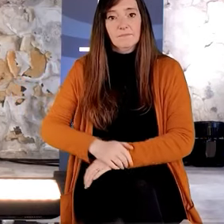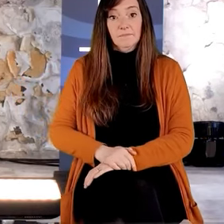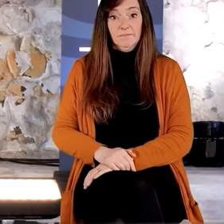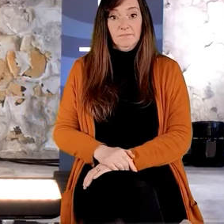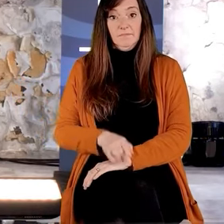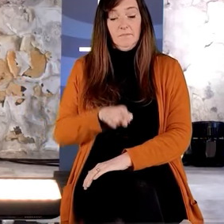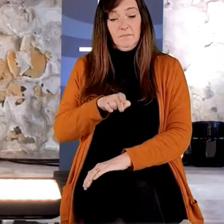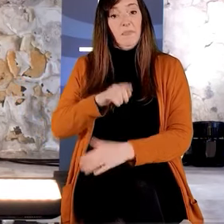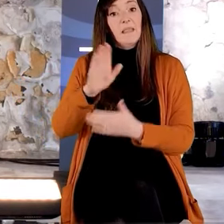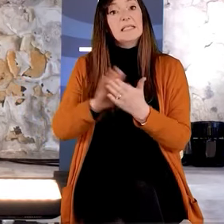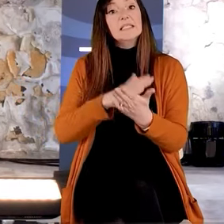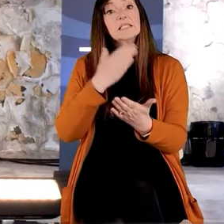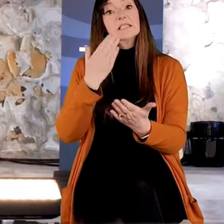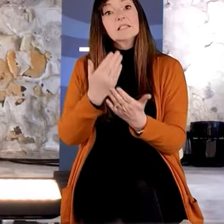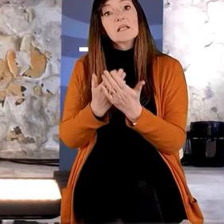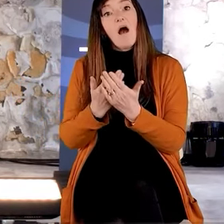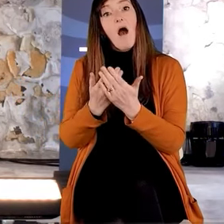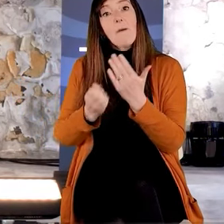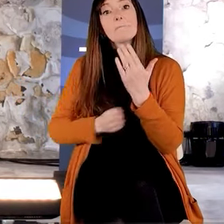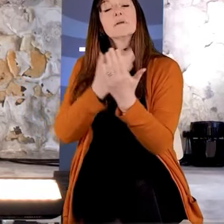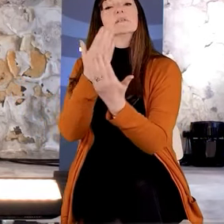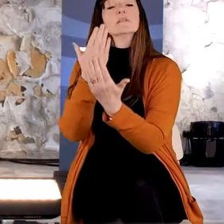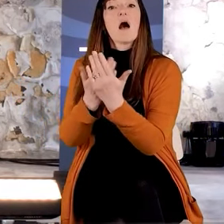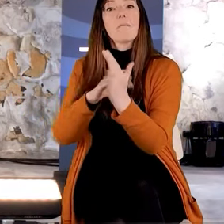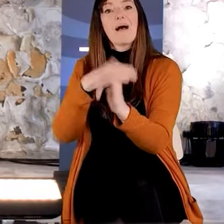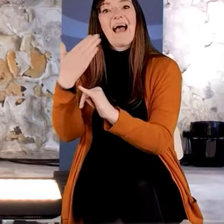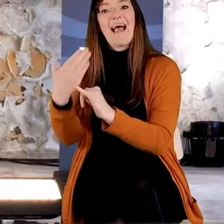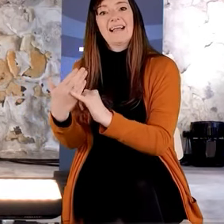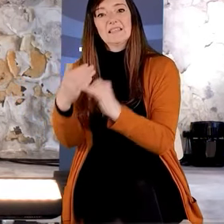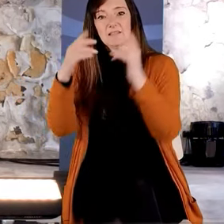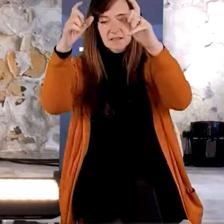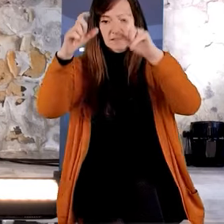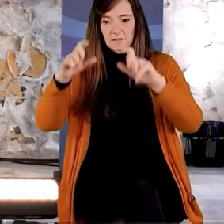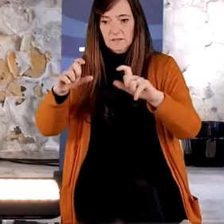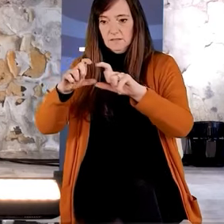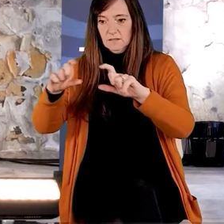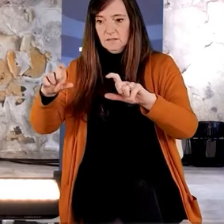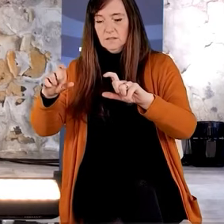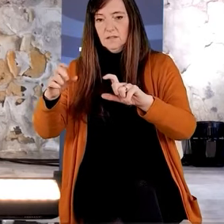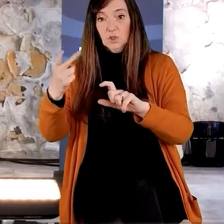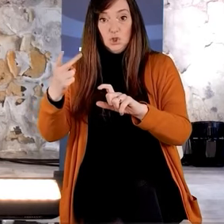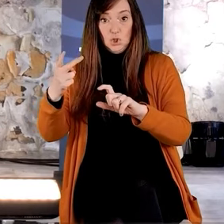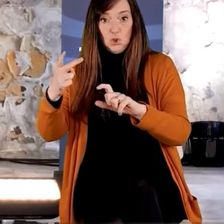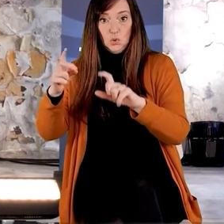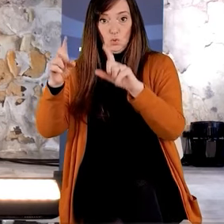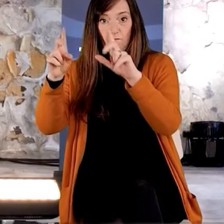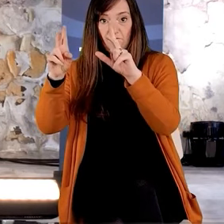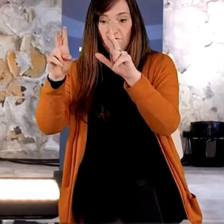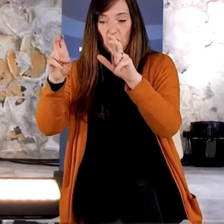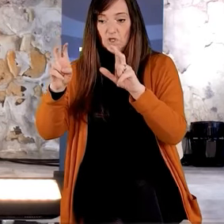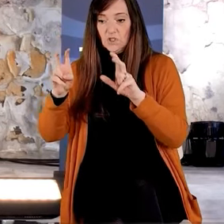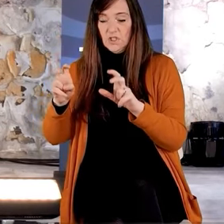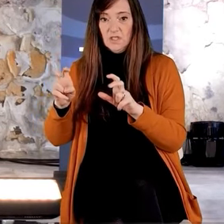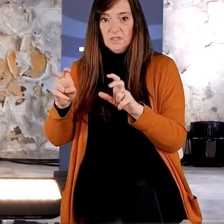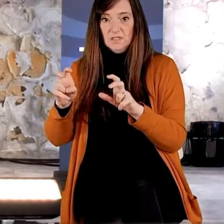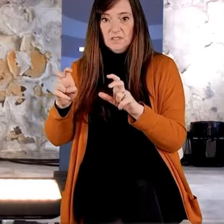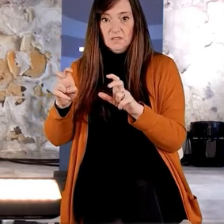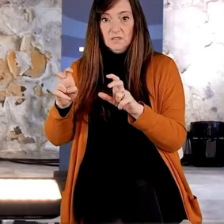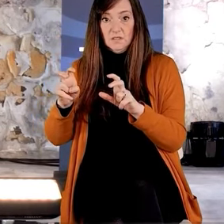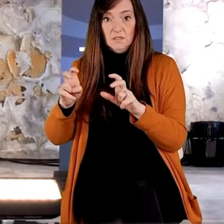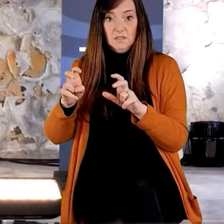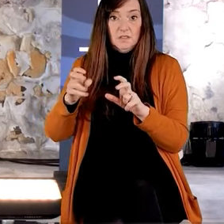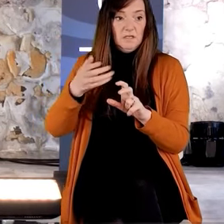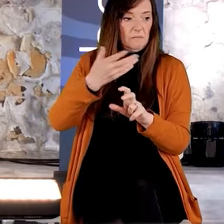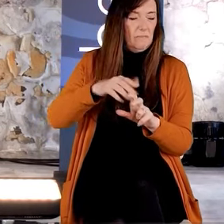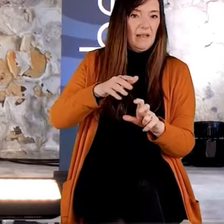psalm ends in the last two verses with a joy, and it swings back from this picture of